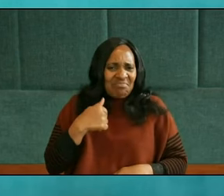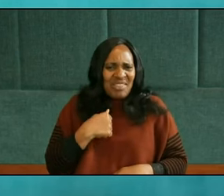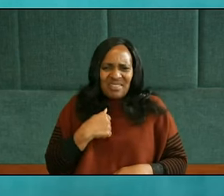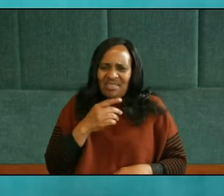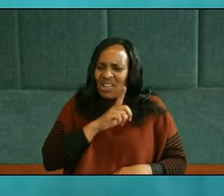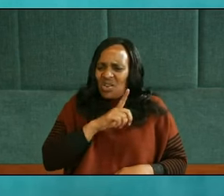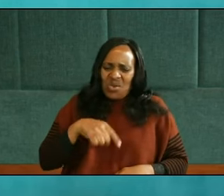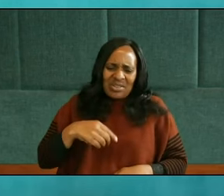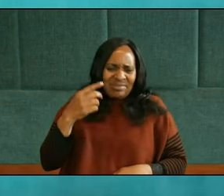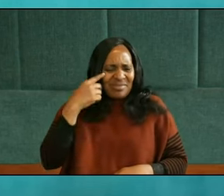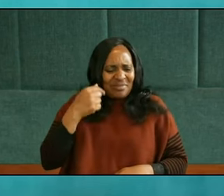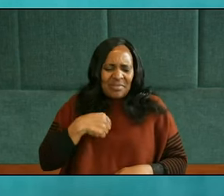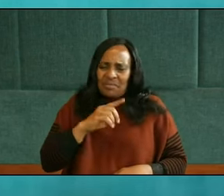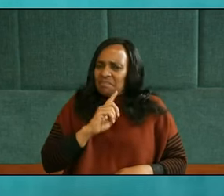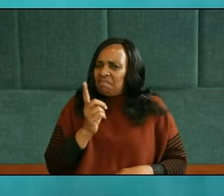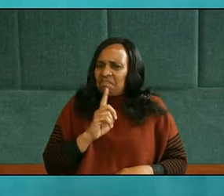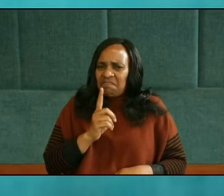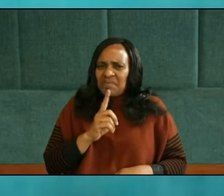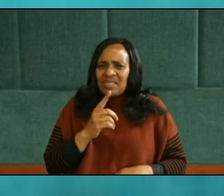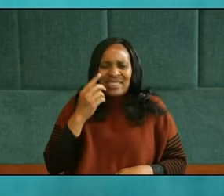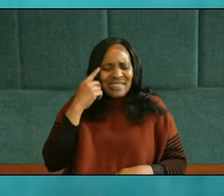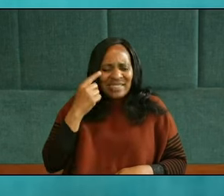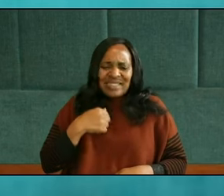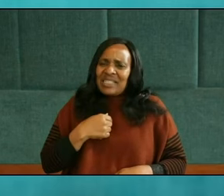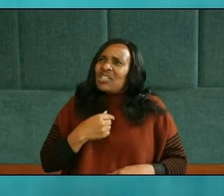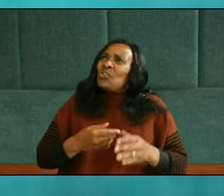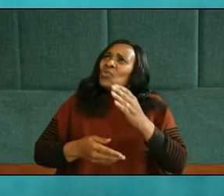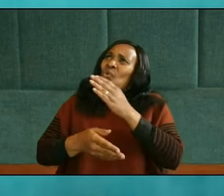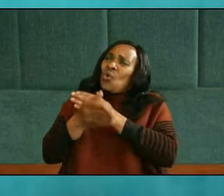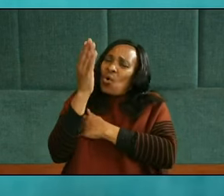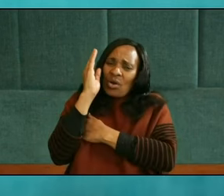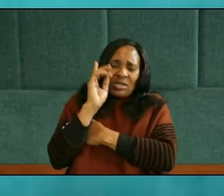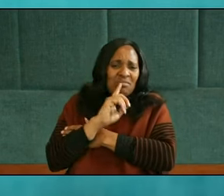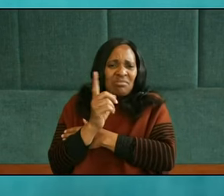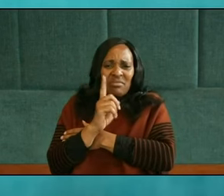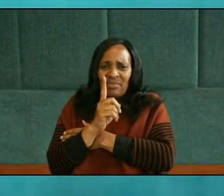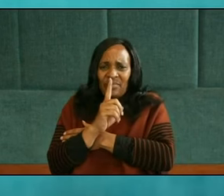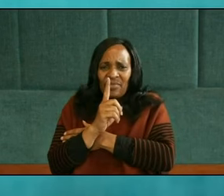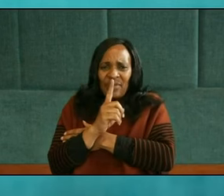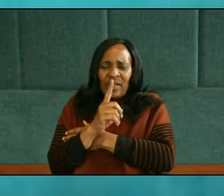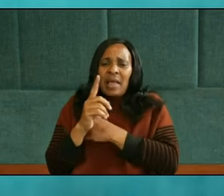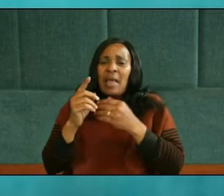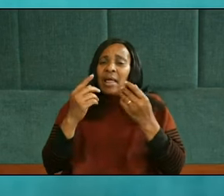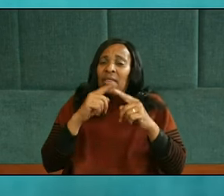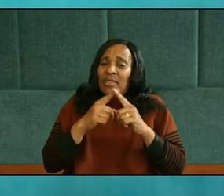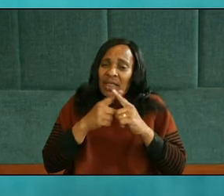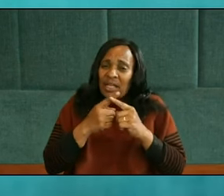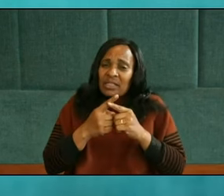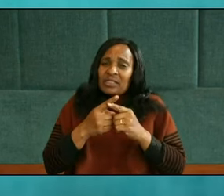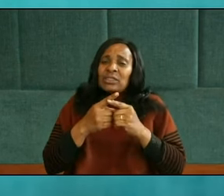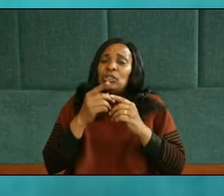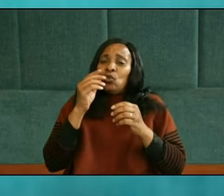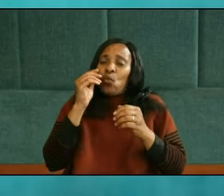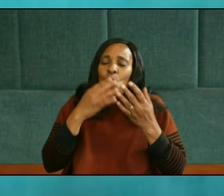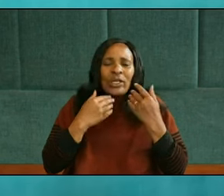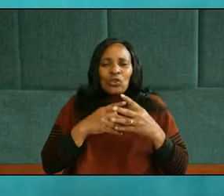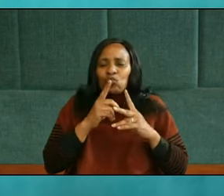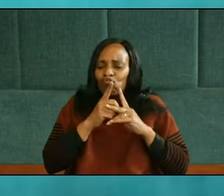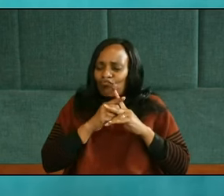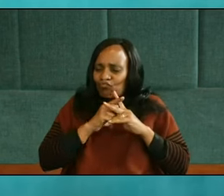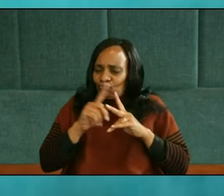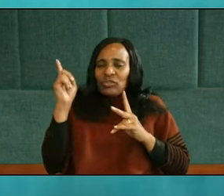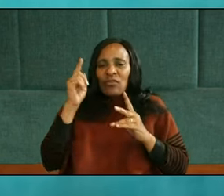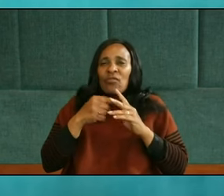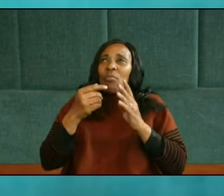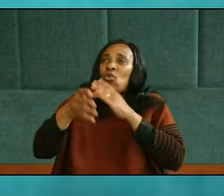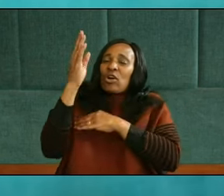look at me. I do not want to be seen by God. I'd rather run away from his presence. And know that no matter how you feel,